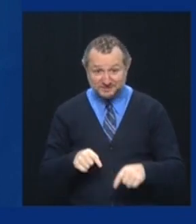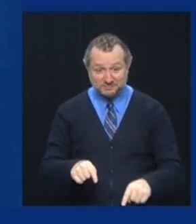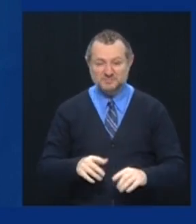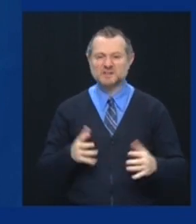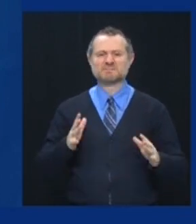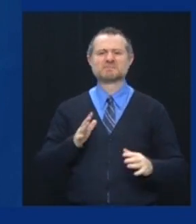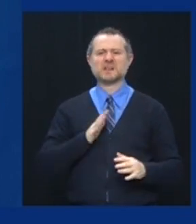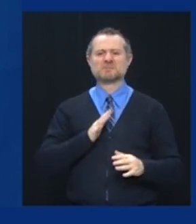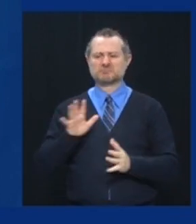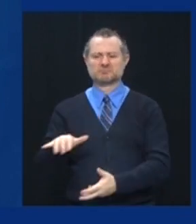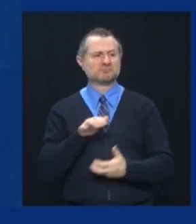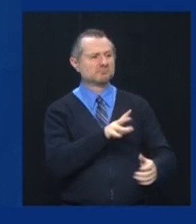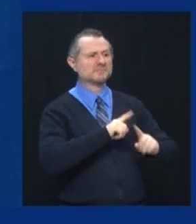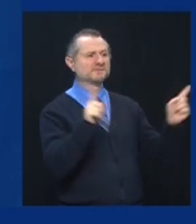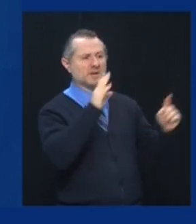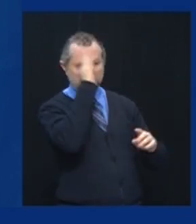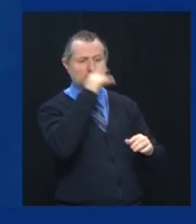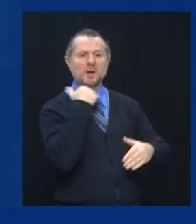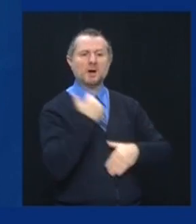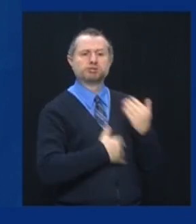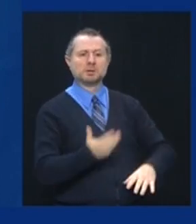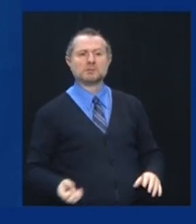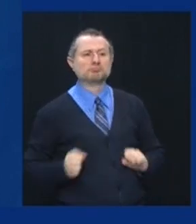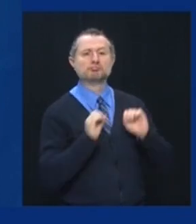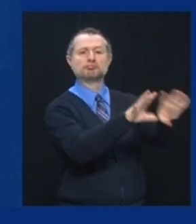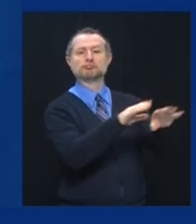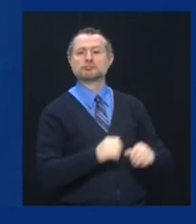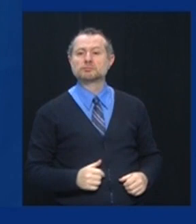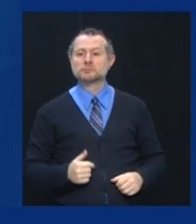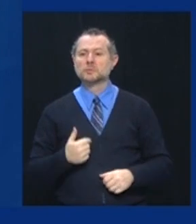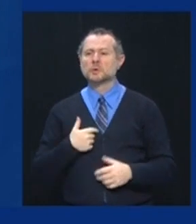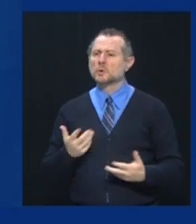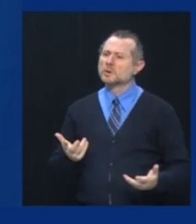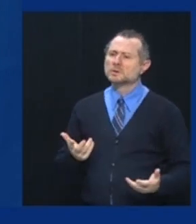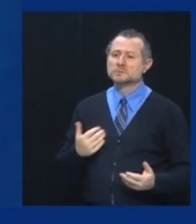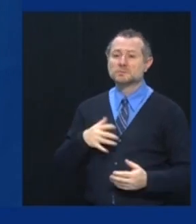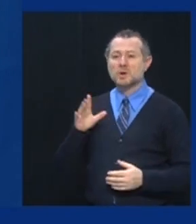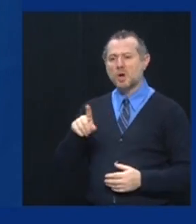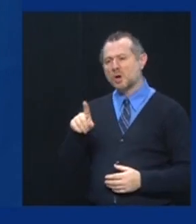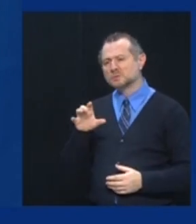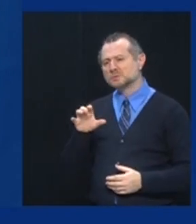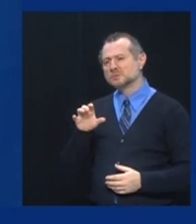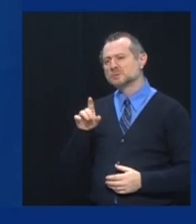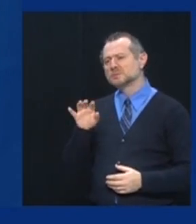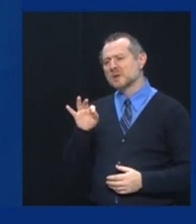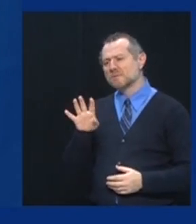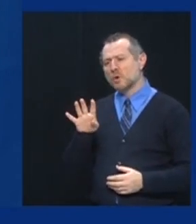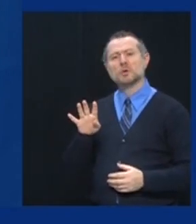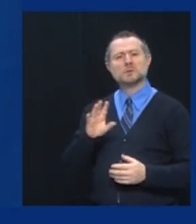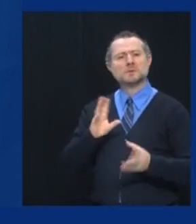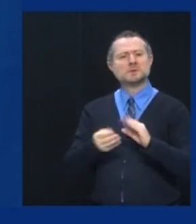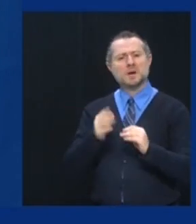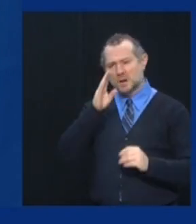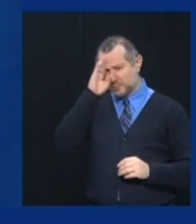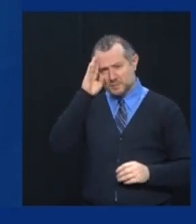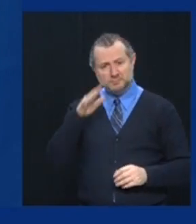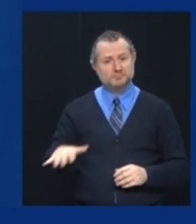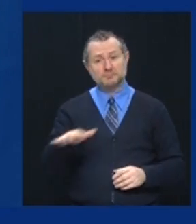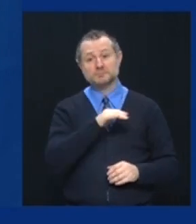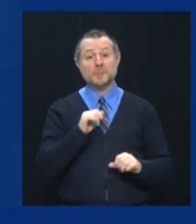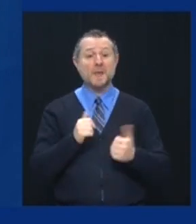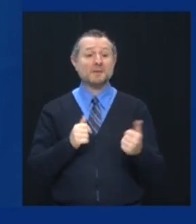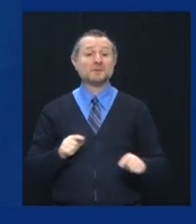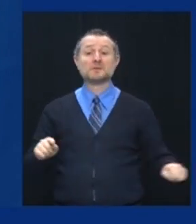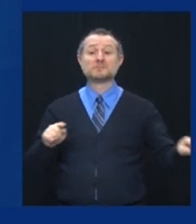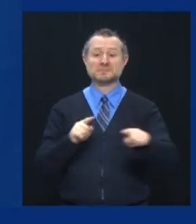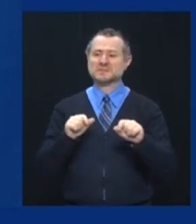hospital. It's very simple. We have 194 hospitals. We have other hospitals who can do it.